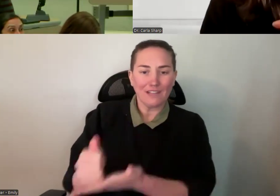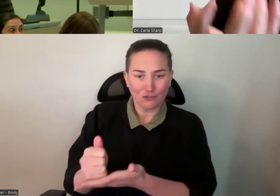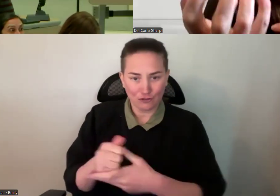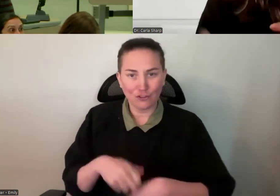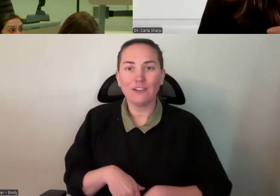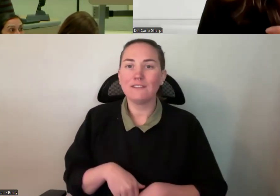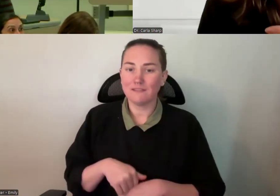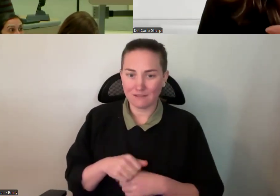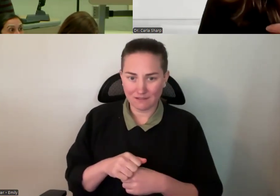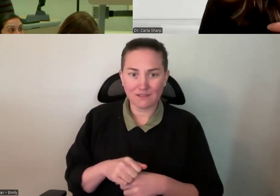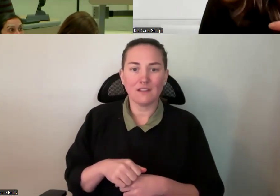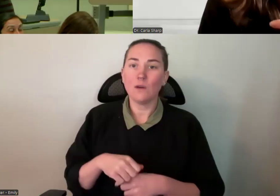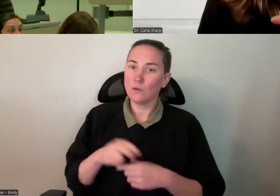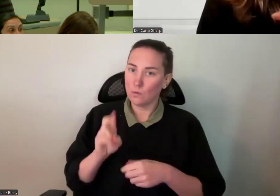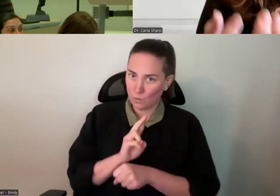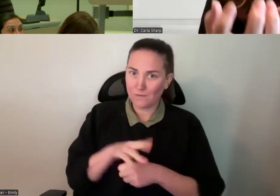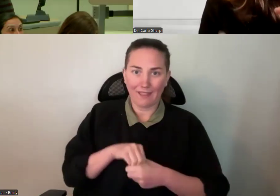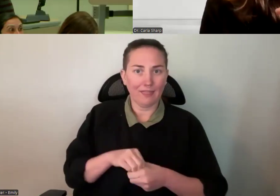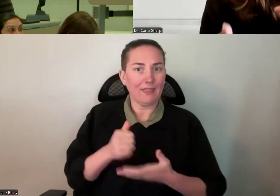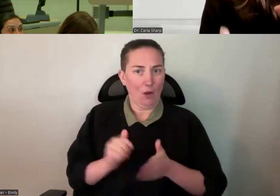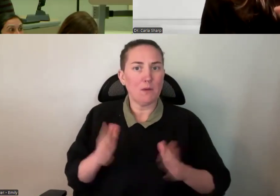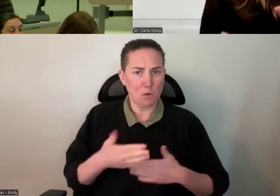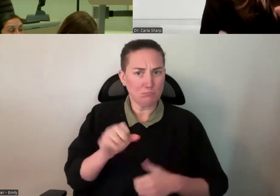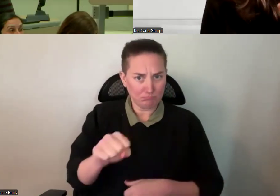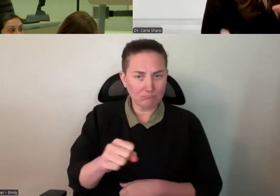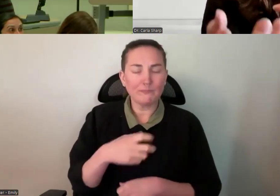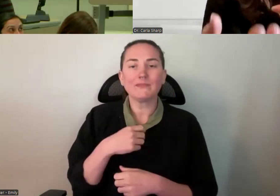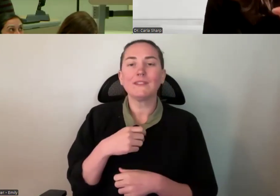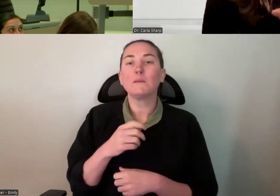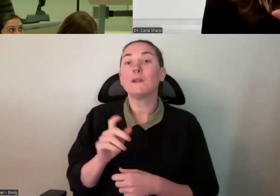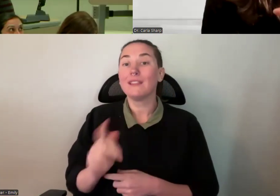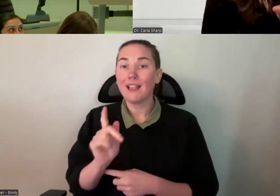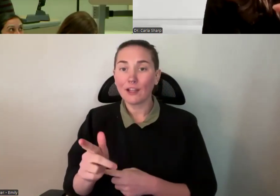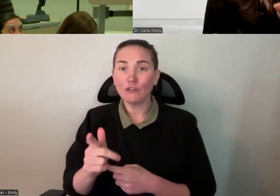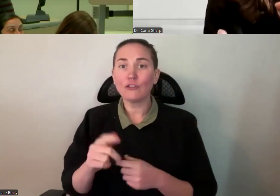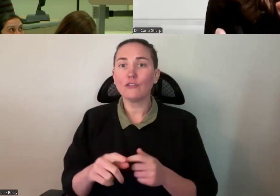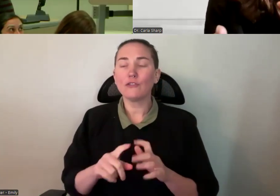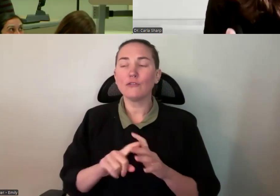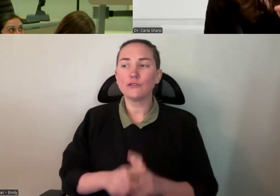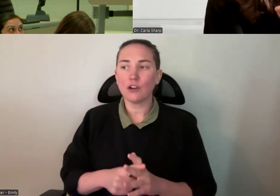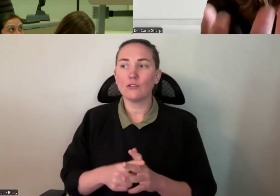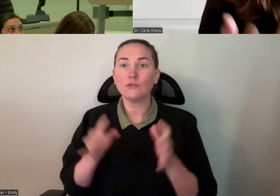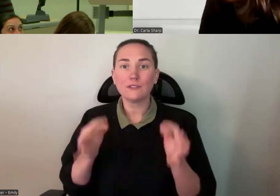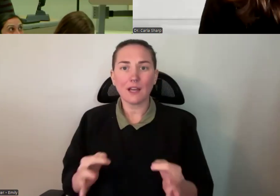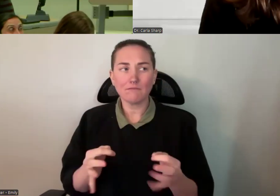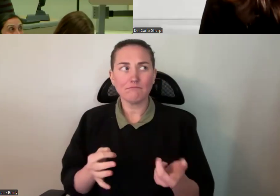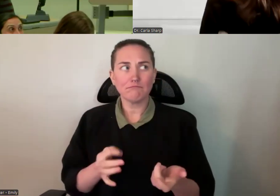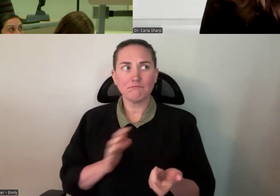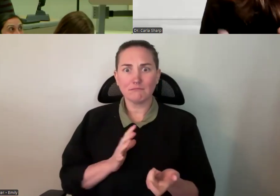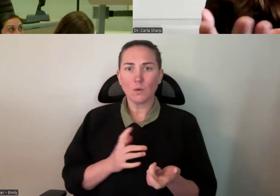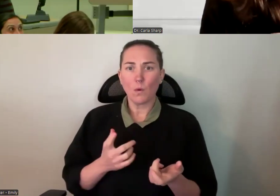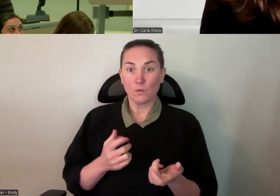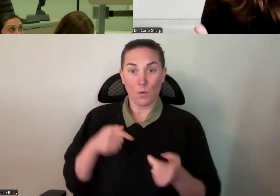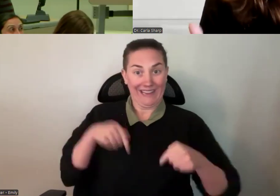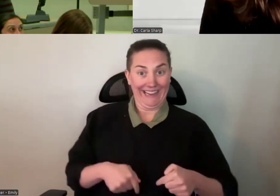the client in the therapy room. But then we begin to say, okay, so what are we learning here that